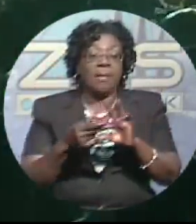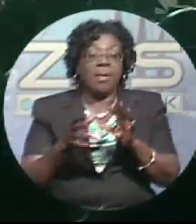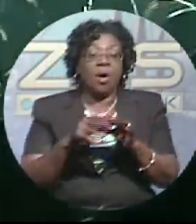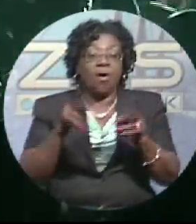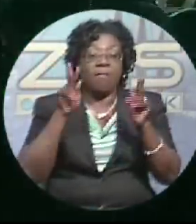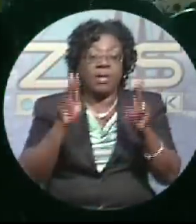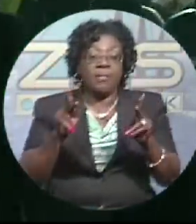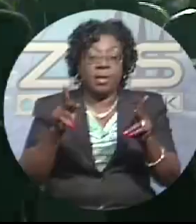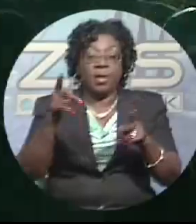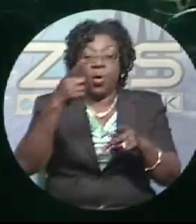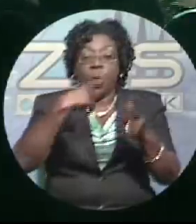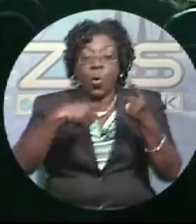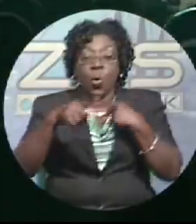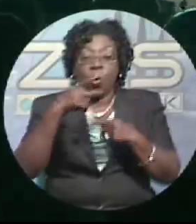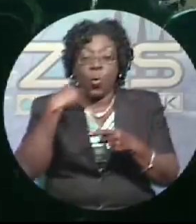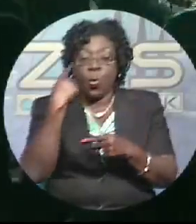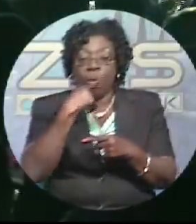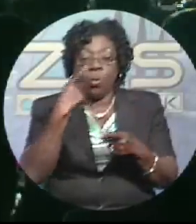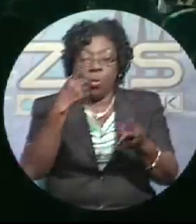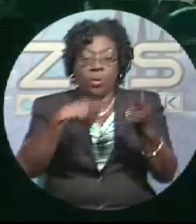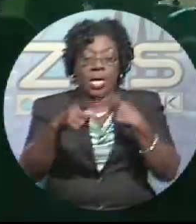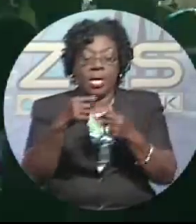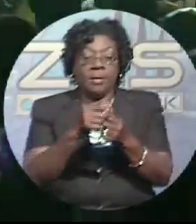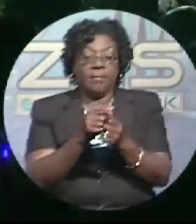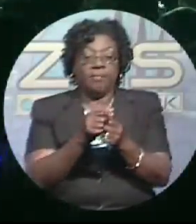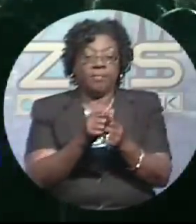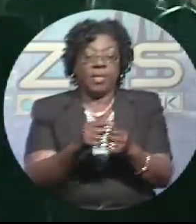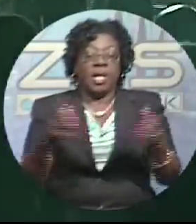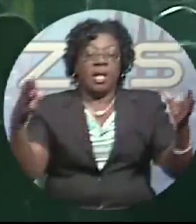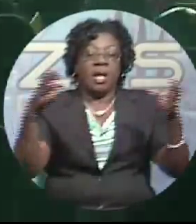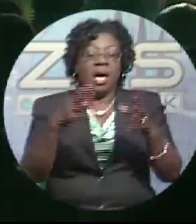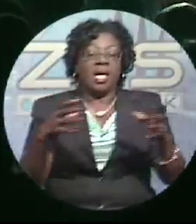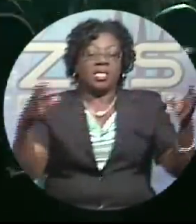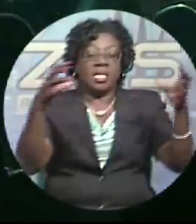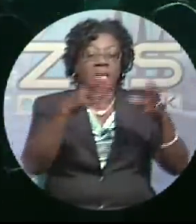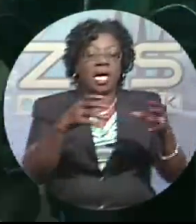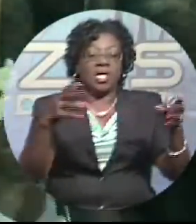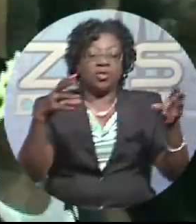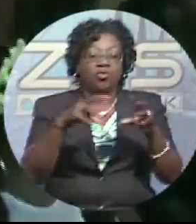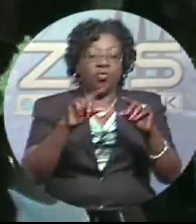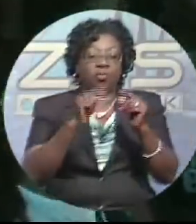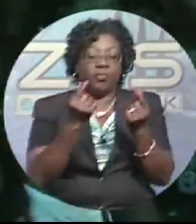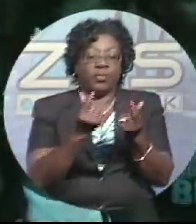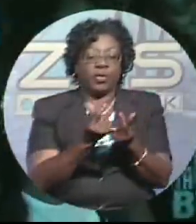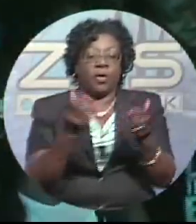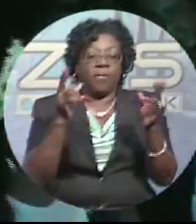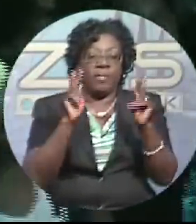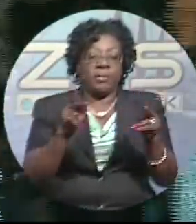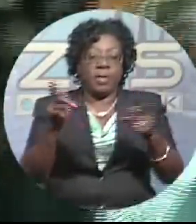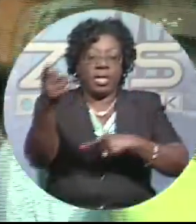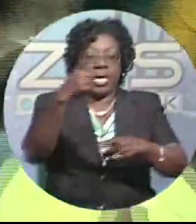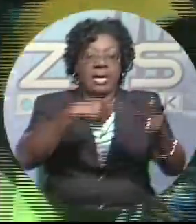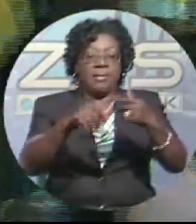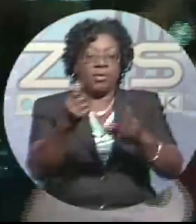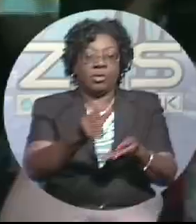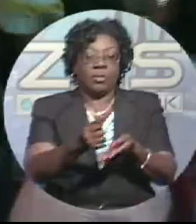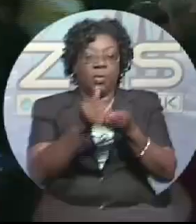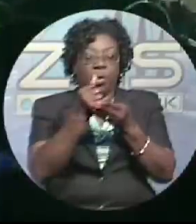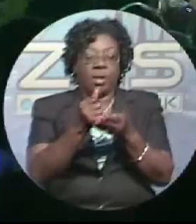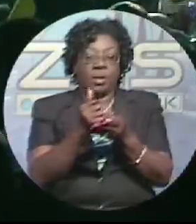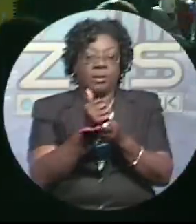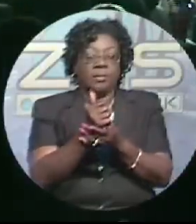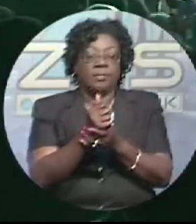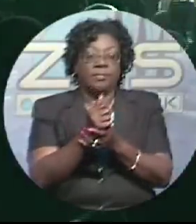out. Payments came out in masses, so it exceeded my expectations. We filled the